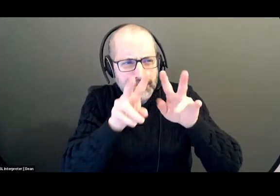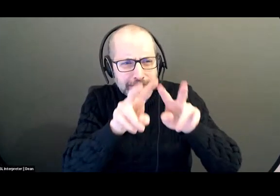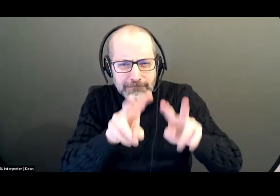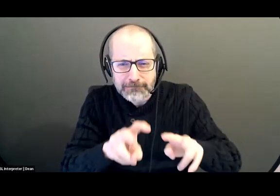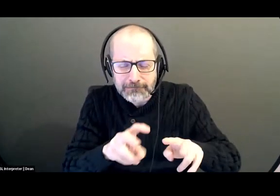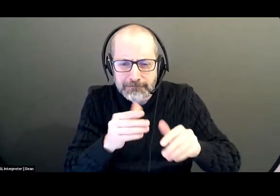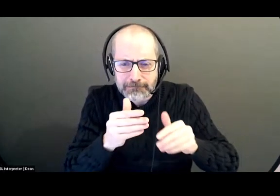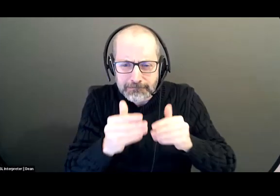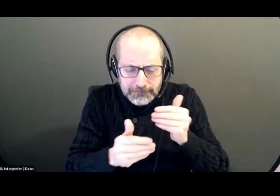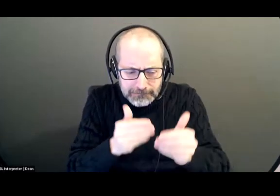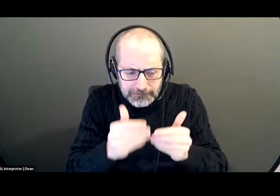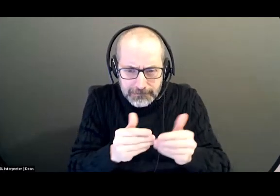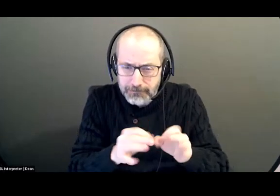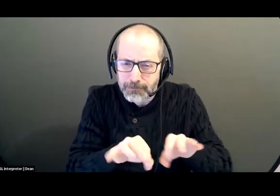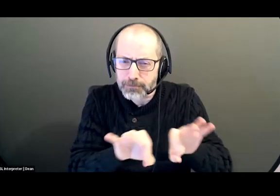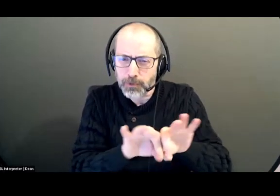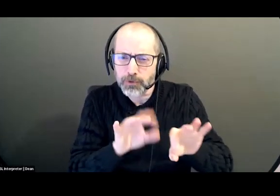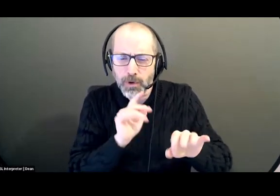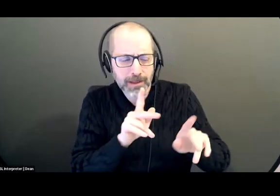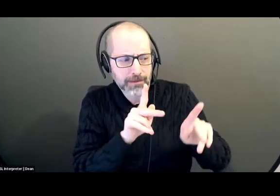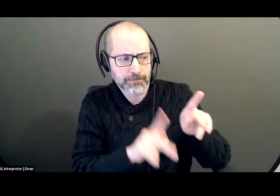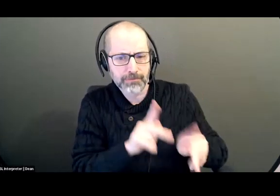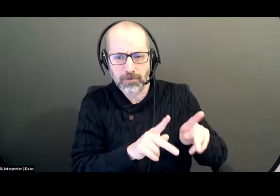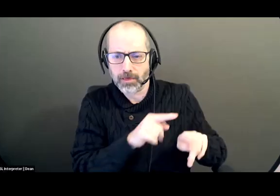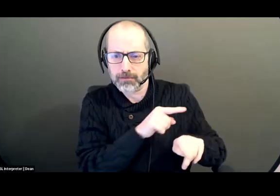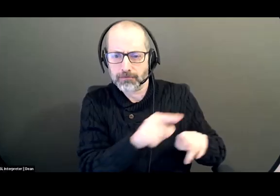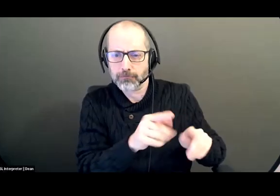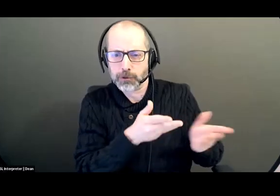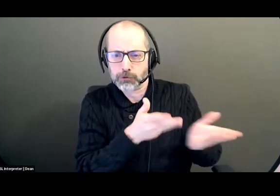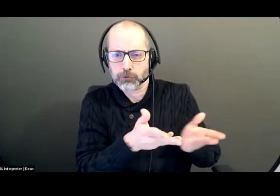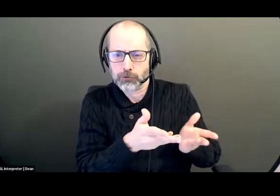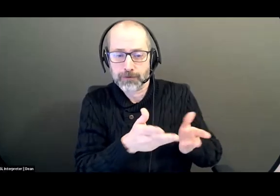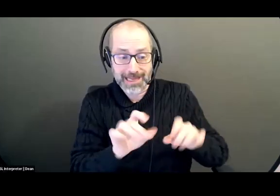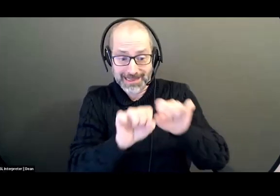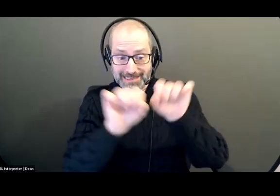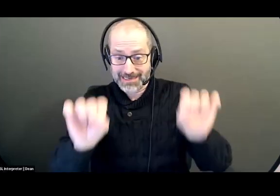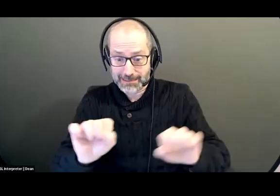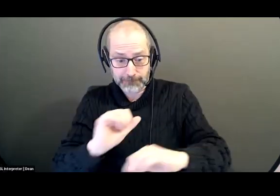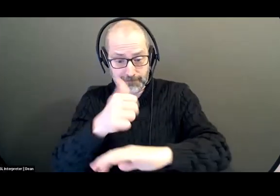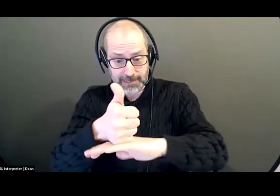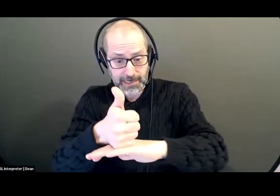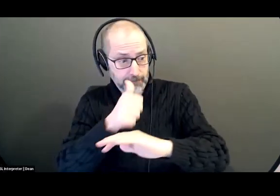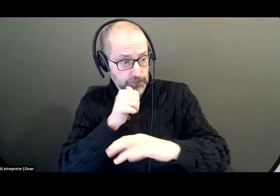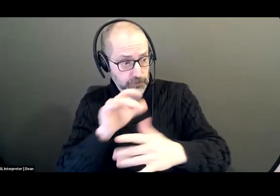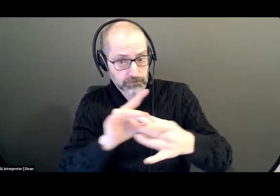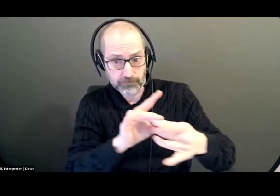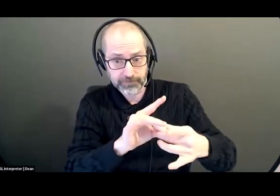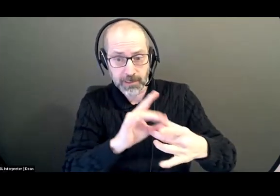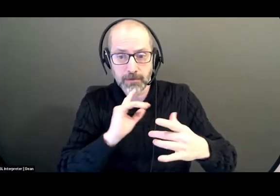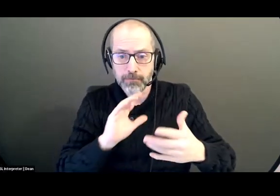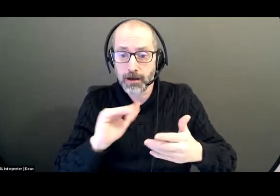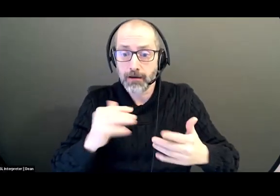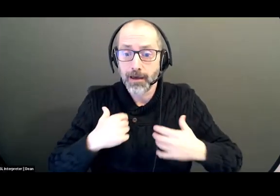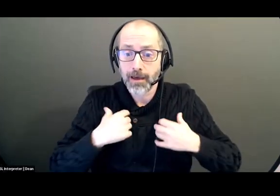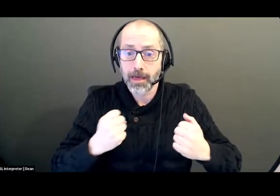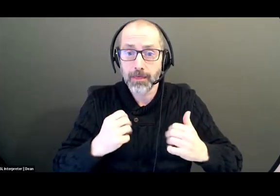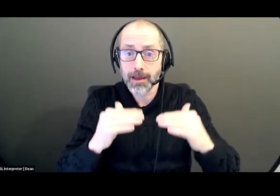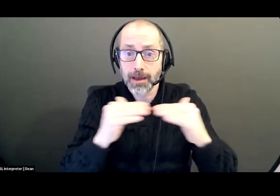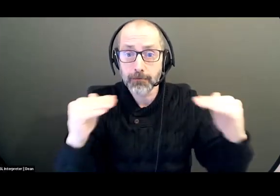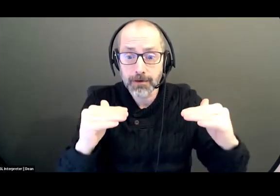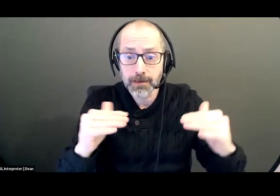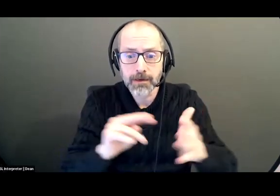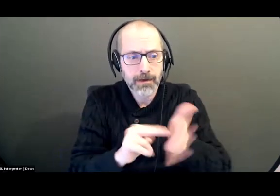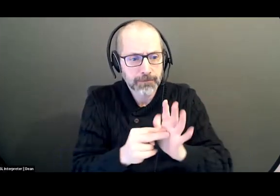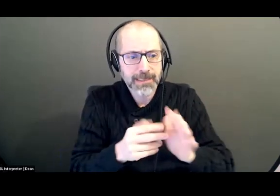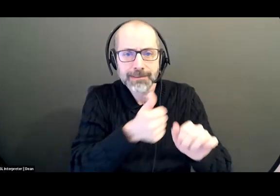concept. But when we broke it down, it really came back to how we thought about the people we serve and the systems that we had created around them. At